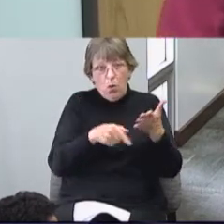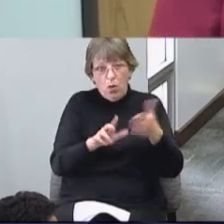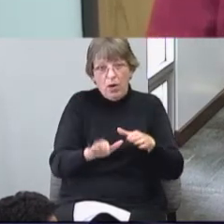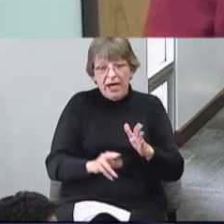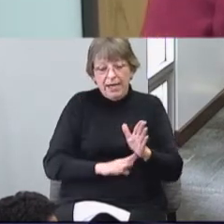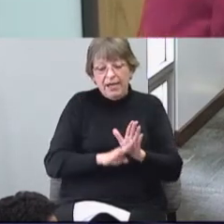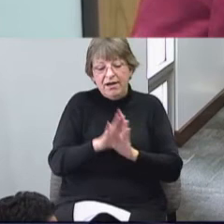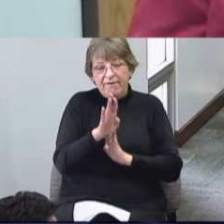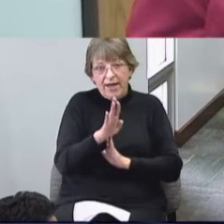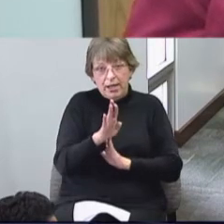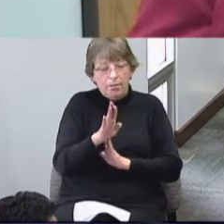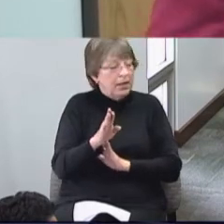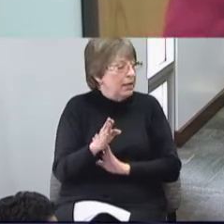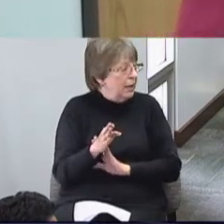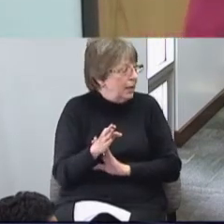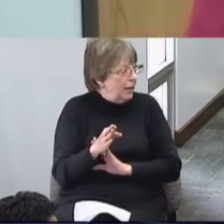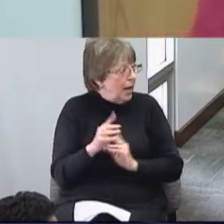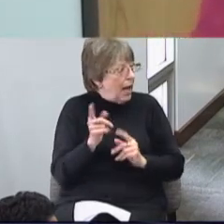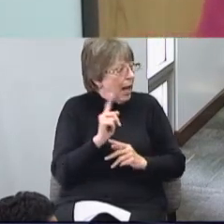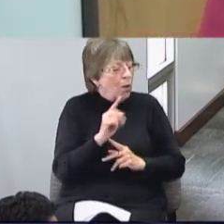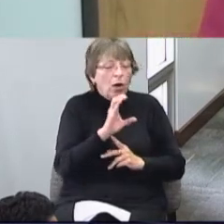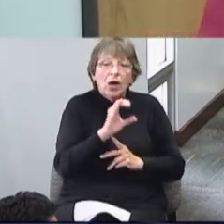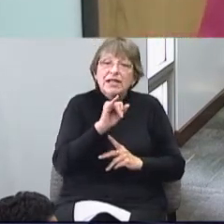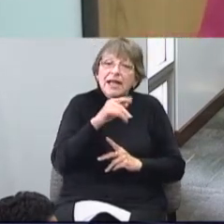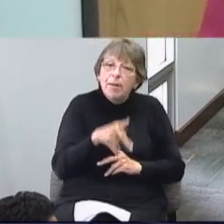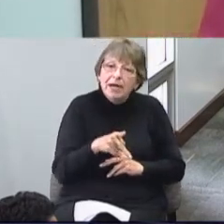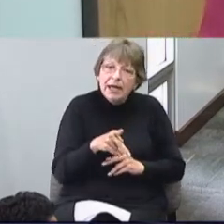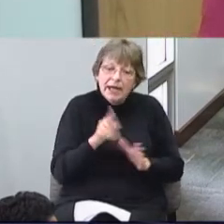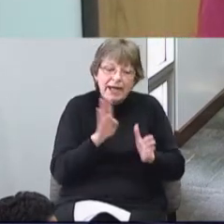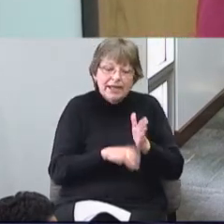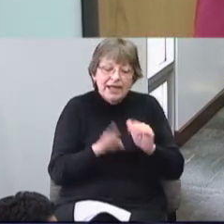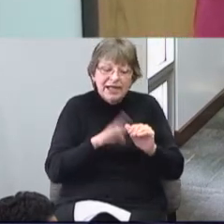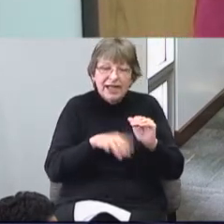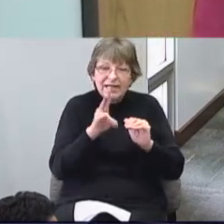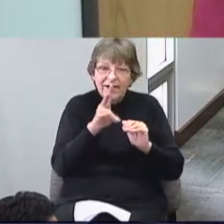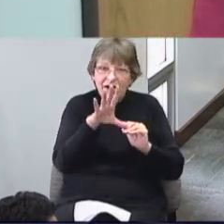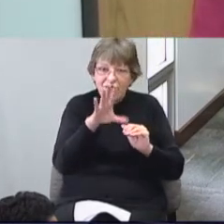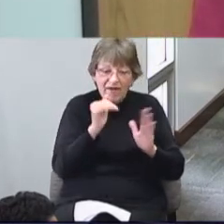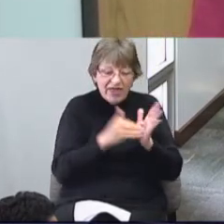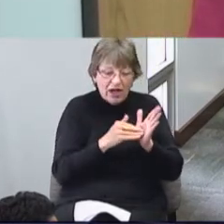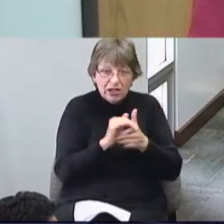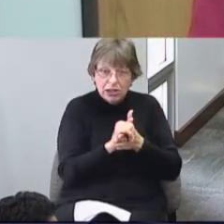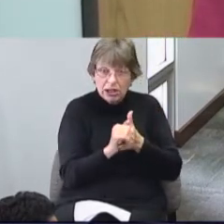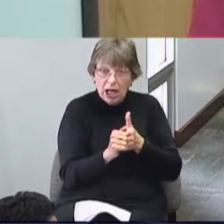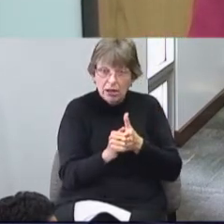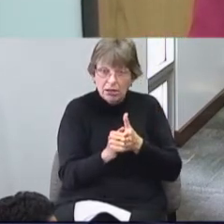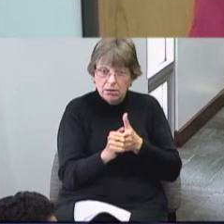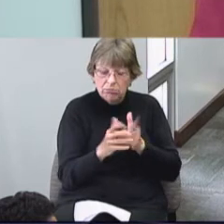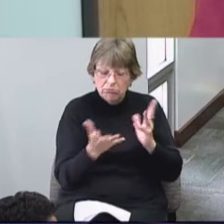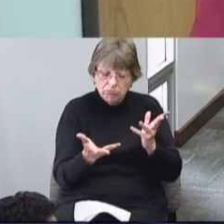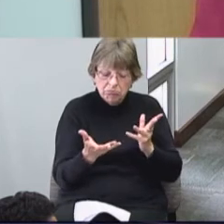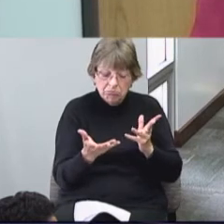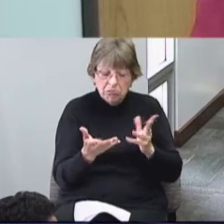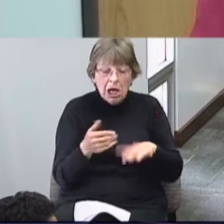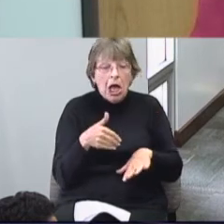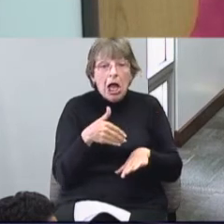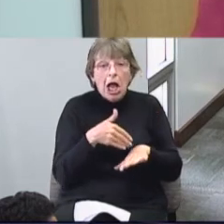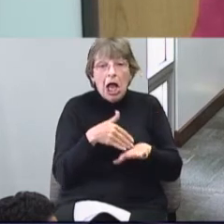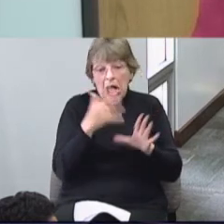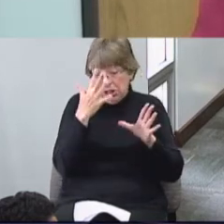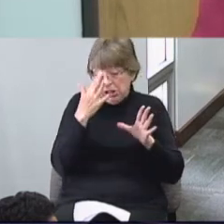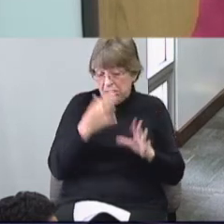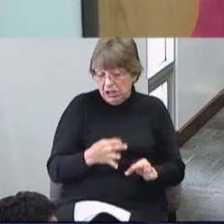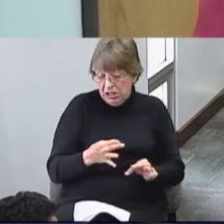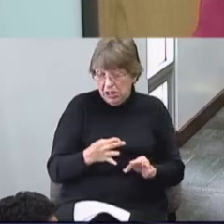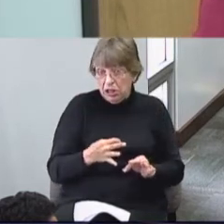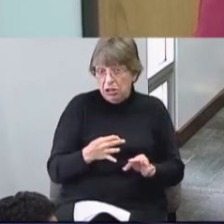where a CIP project is less than $75,000, at the discretion of the Public Art Design